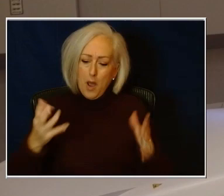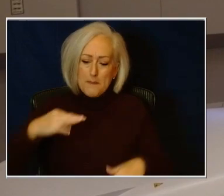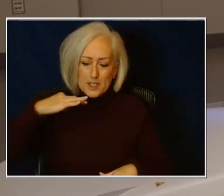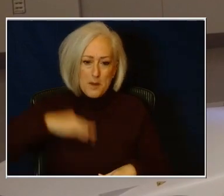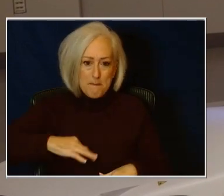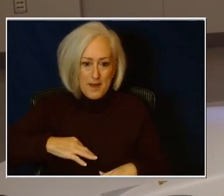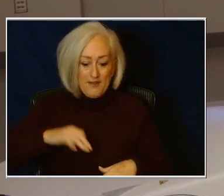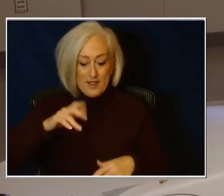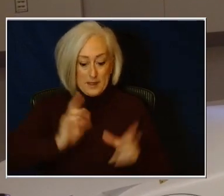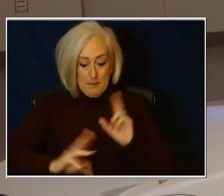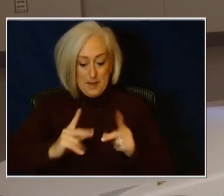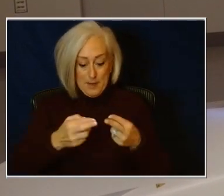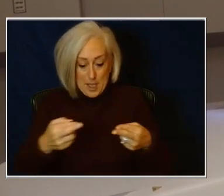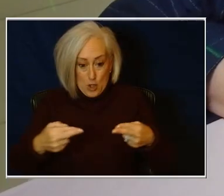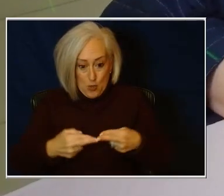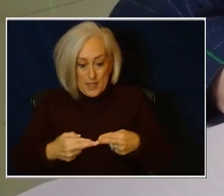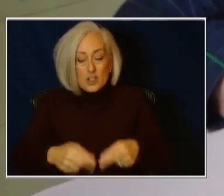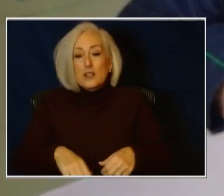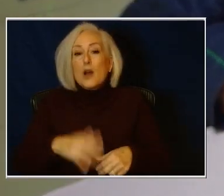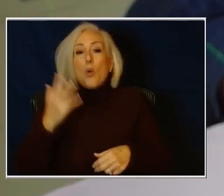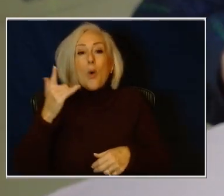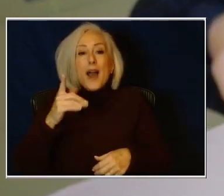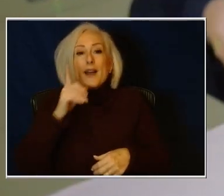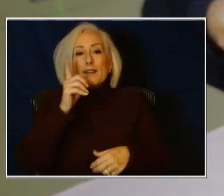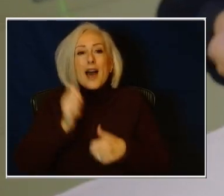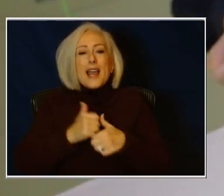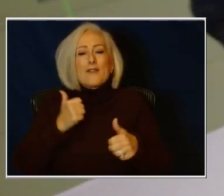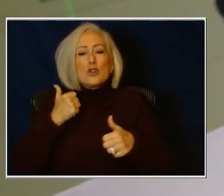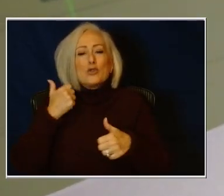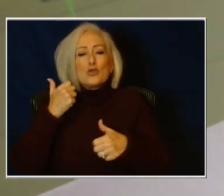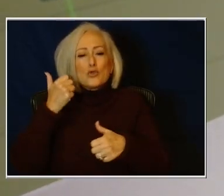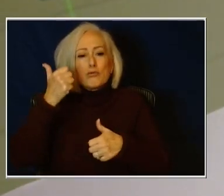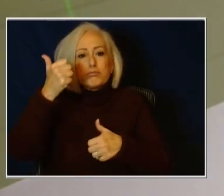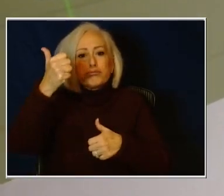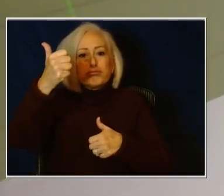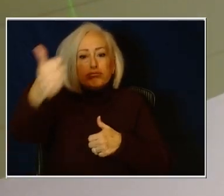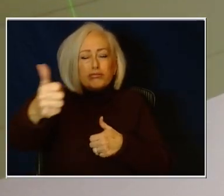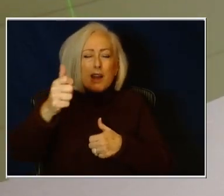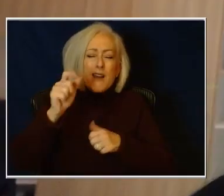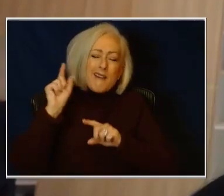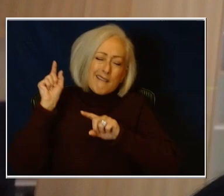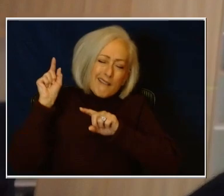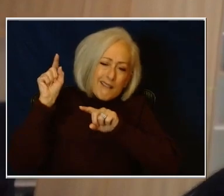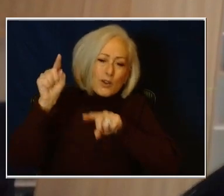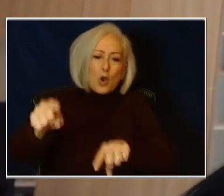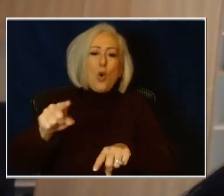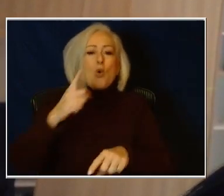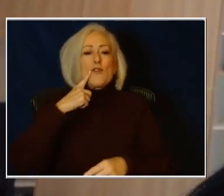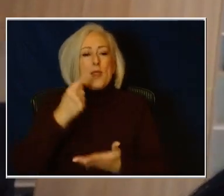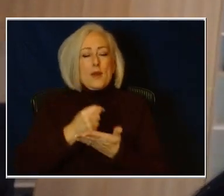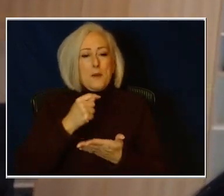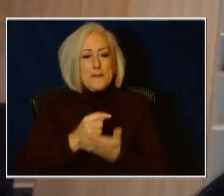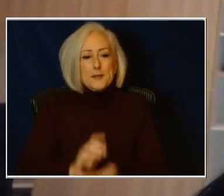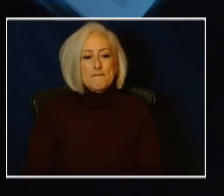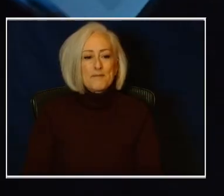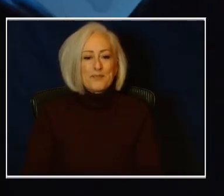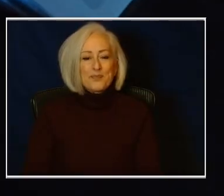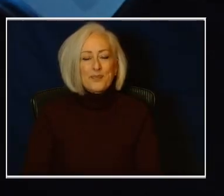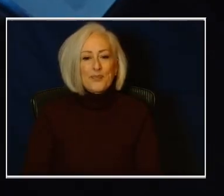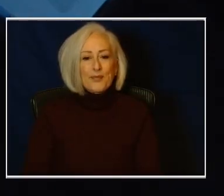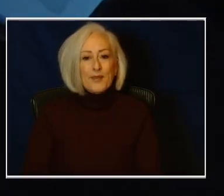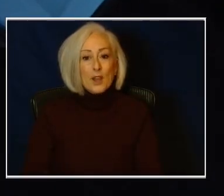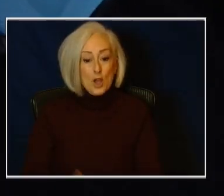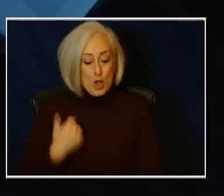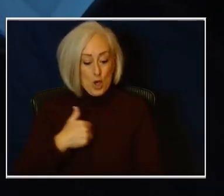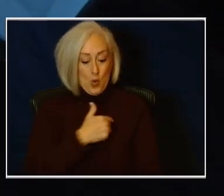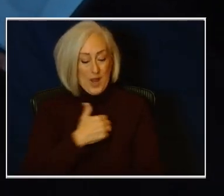travel a long distance for the therapy. And that can help further research. Talk to us about that link. Well, it's, when we have the latest technology,